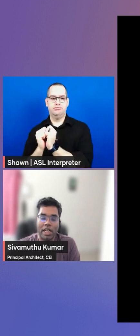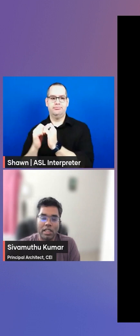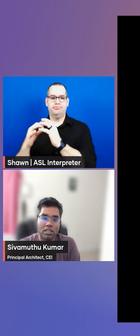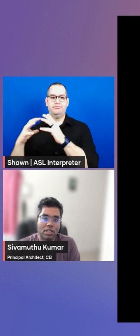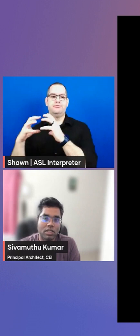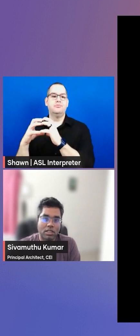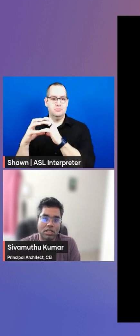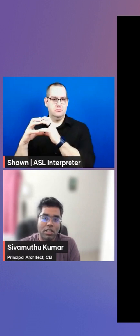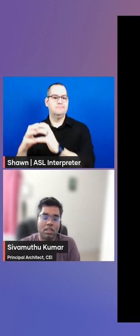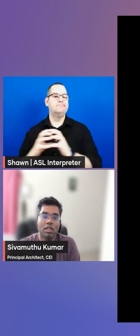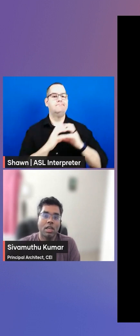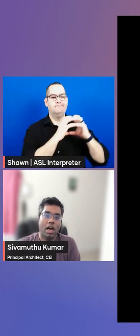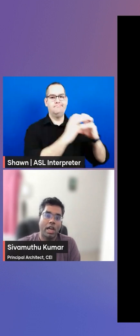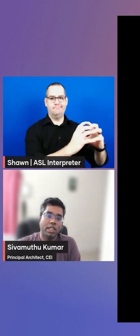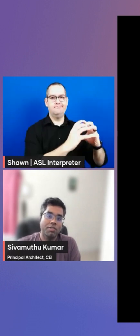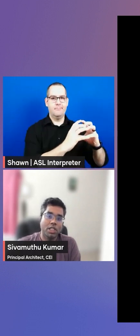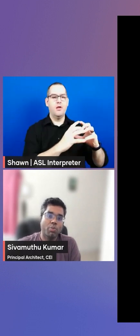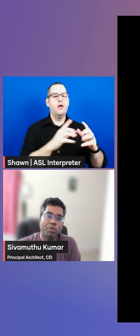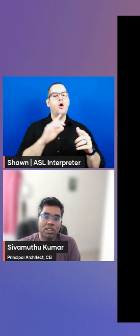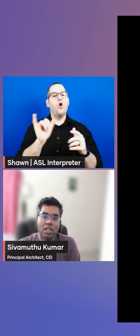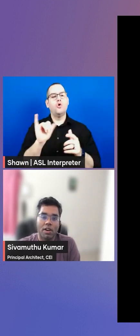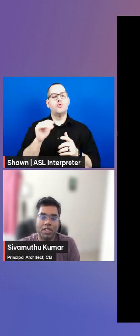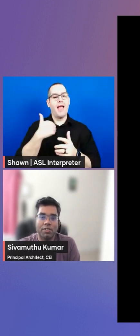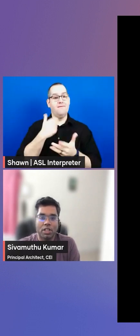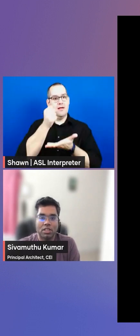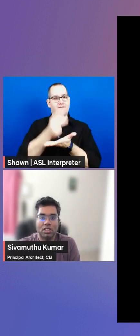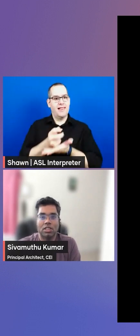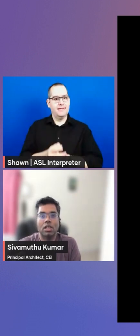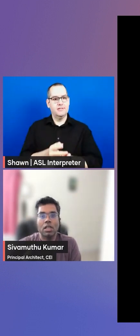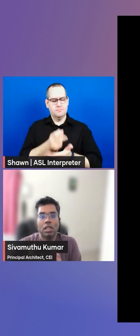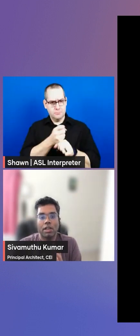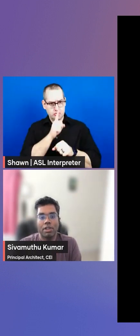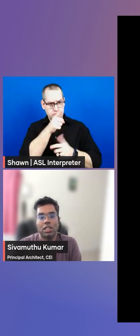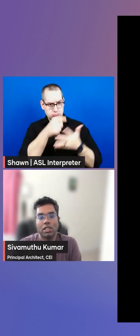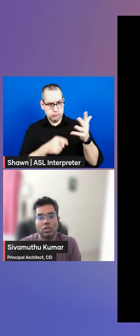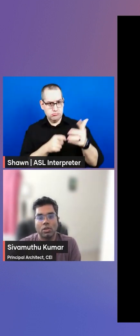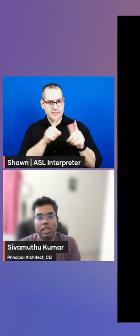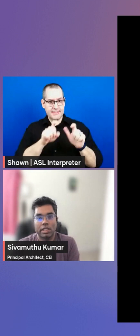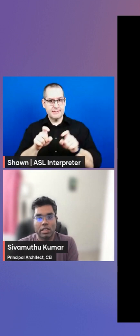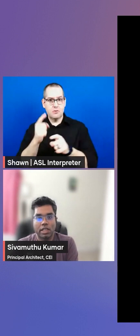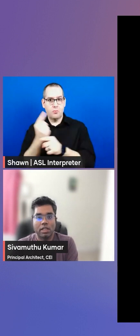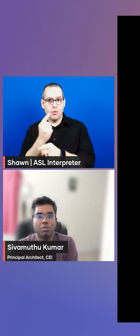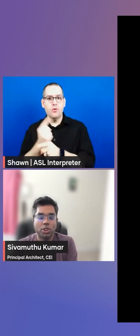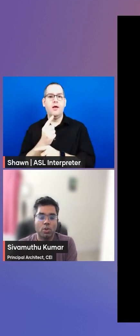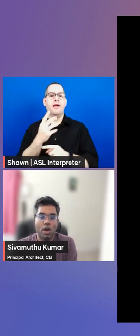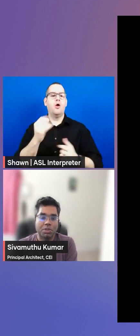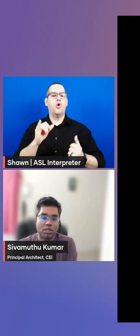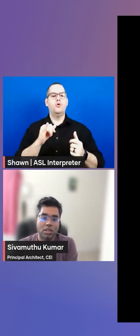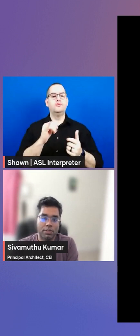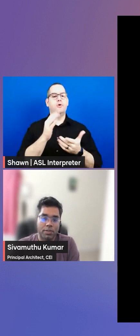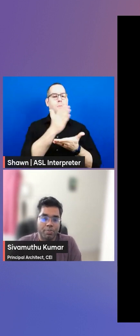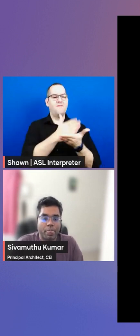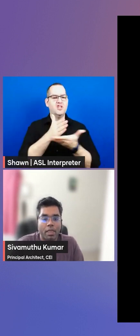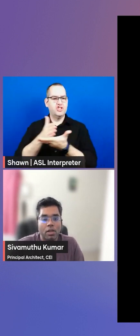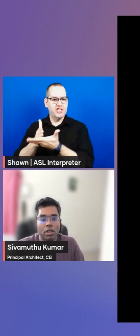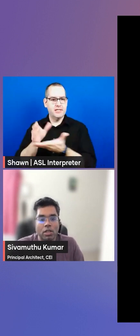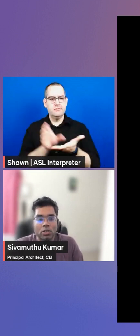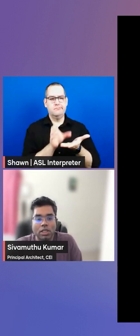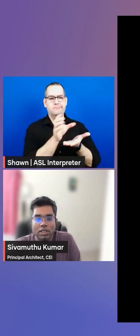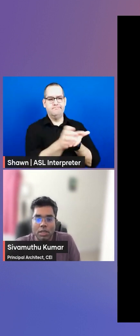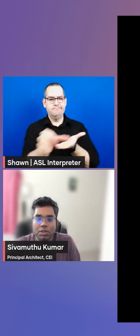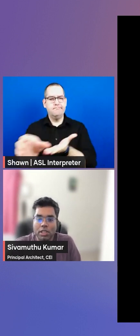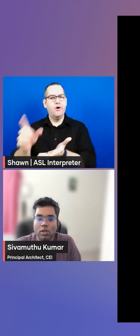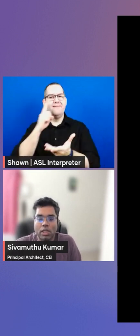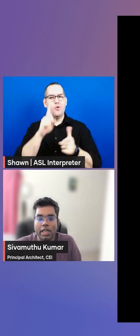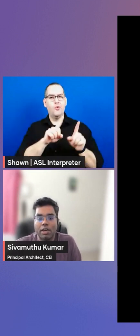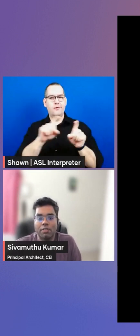like a validation testing, and even the provisioning of the infrastructure, everything through like GitHub issue ops itself.